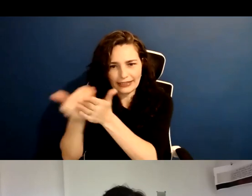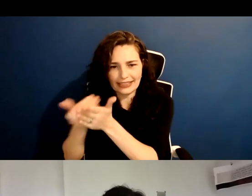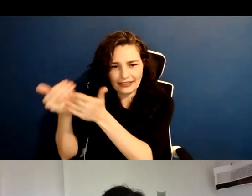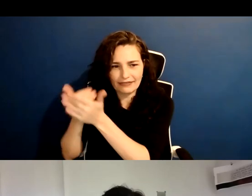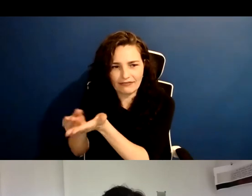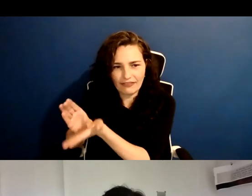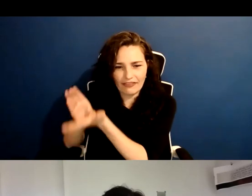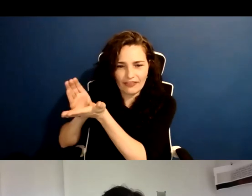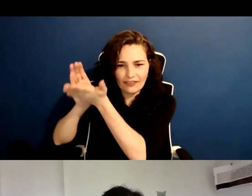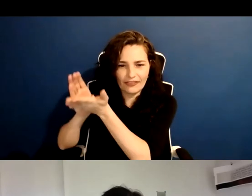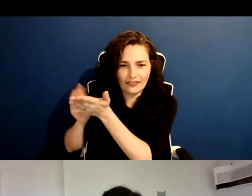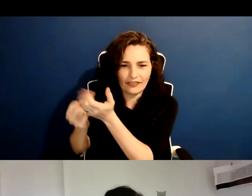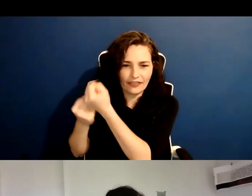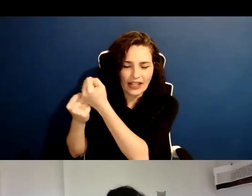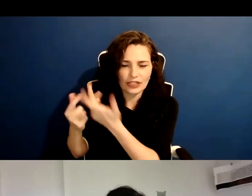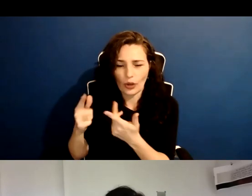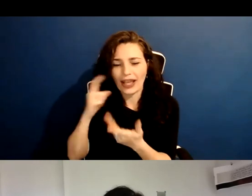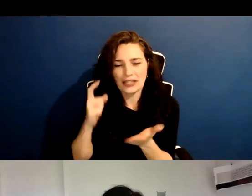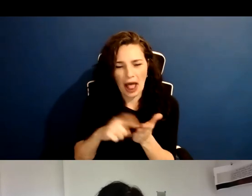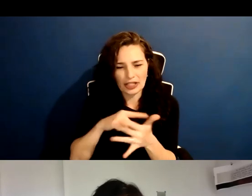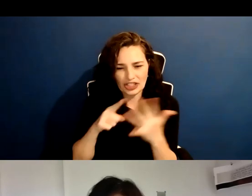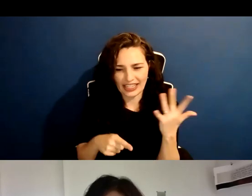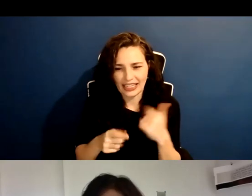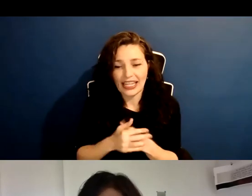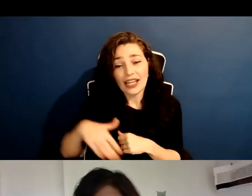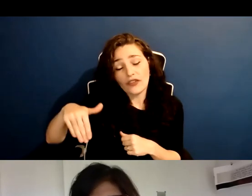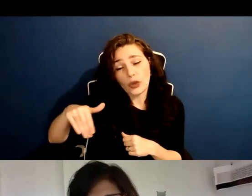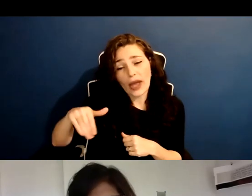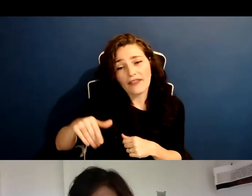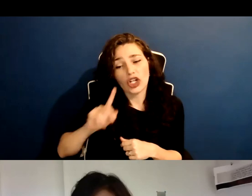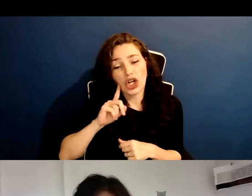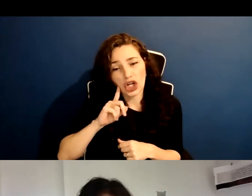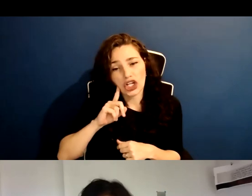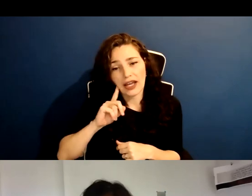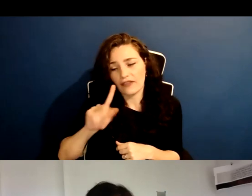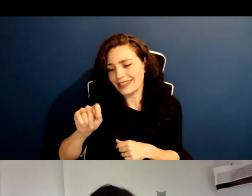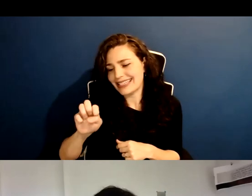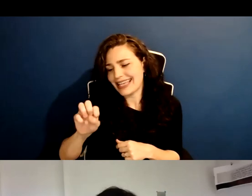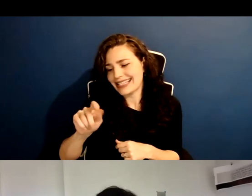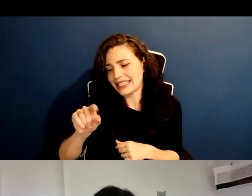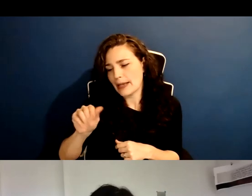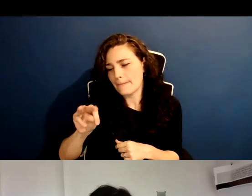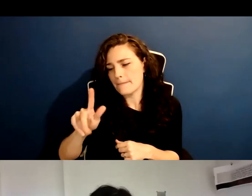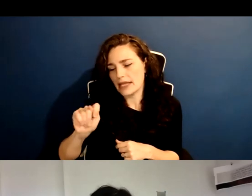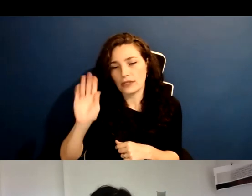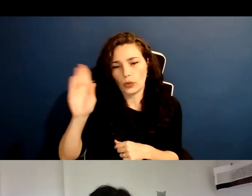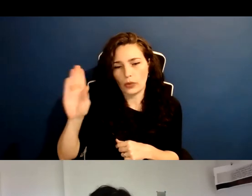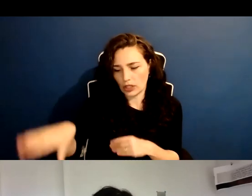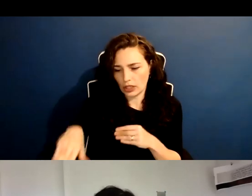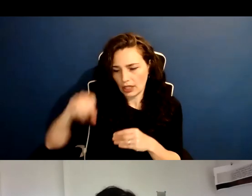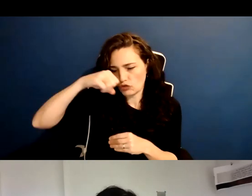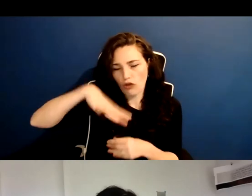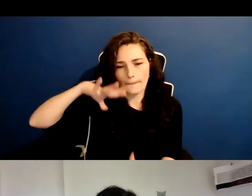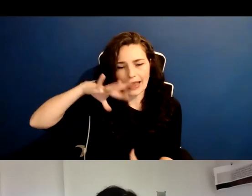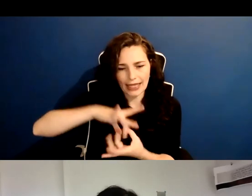of those things. So if you haven't heard of Testament, we're going to drop a link into the chat that will kind of share